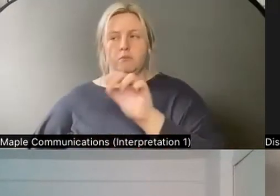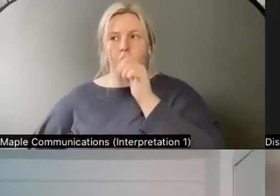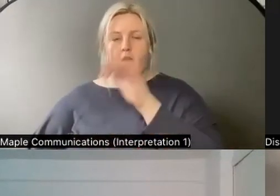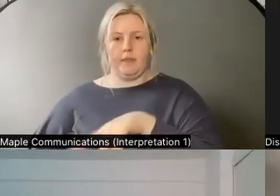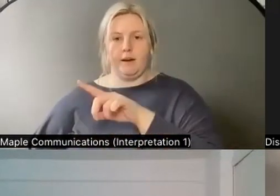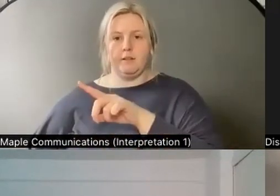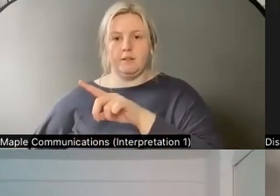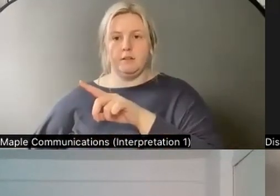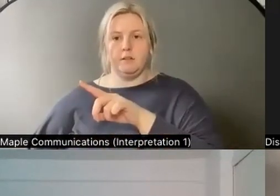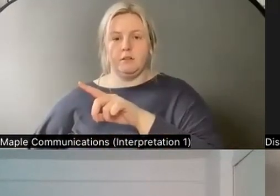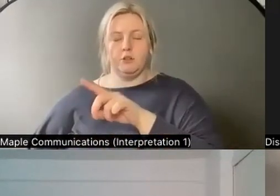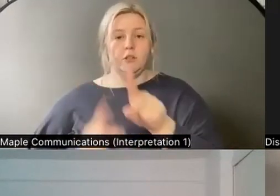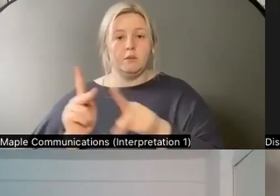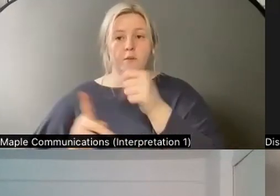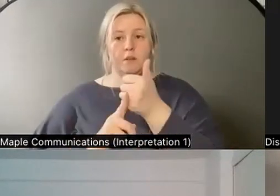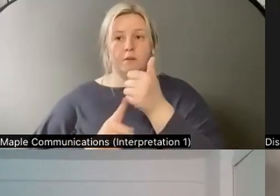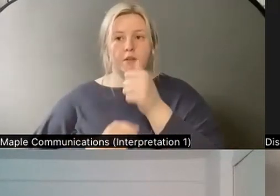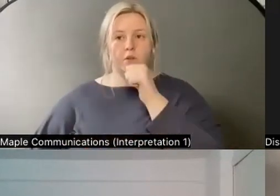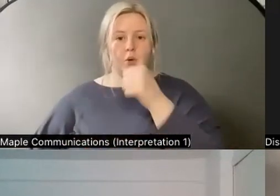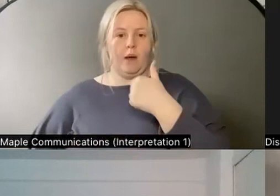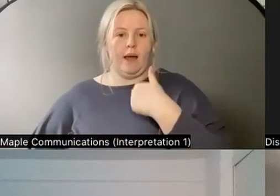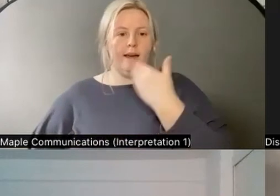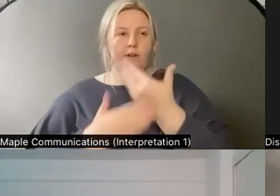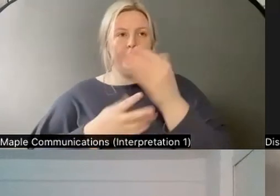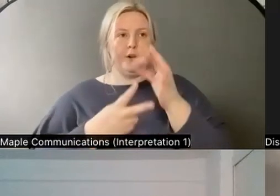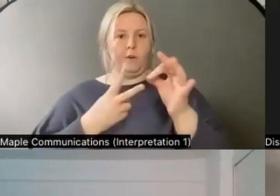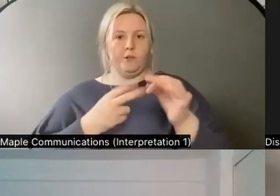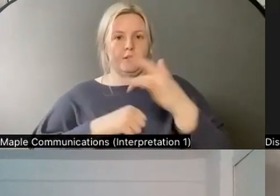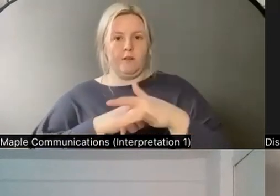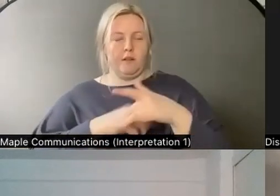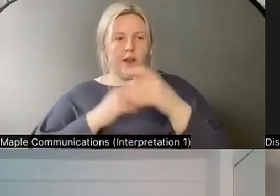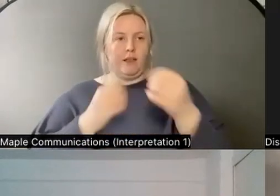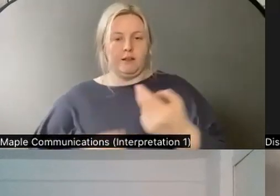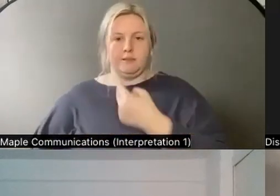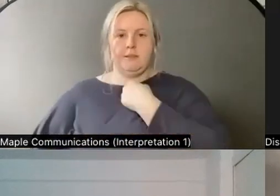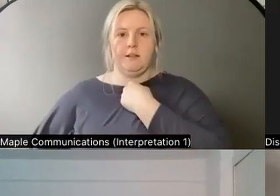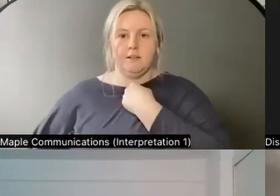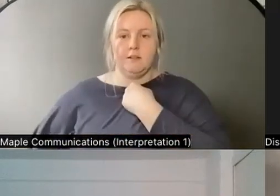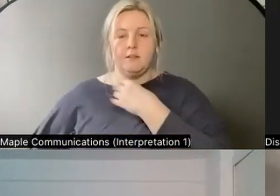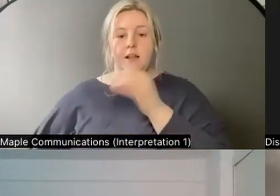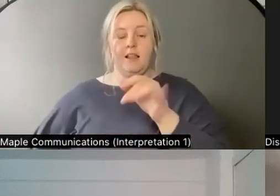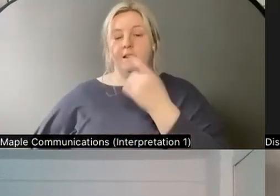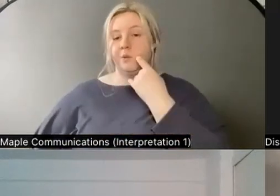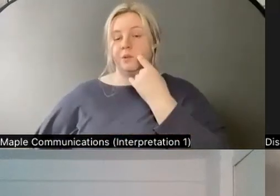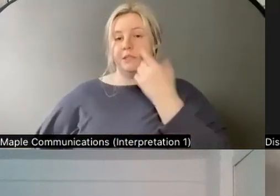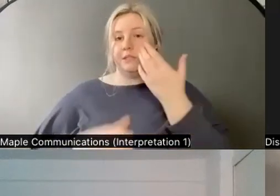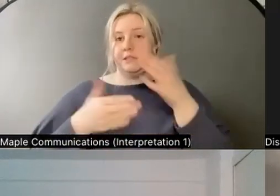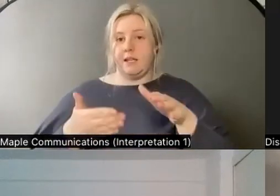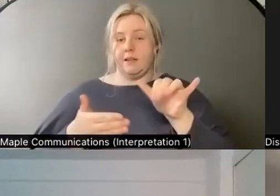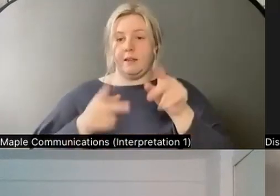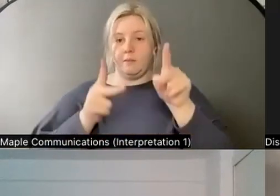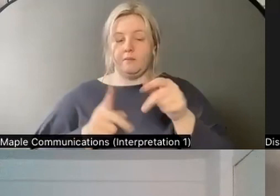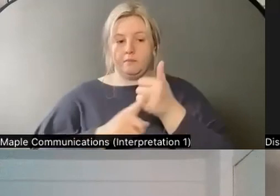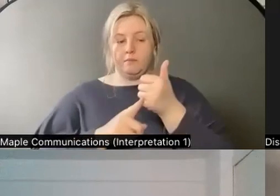have good options. And the recent death of a person with multiple